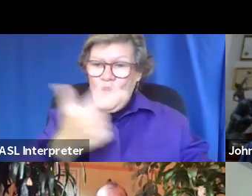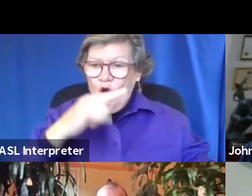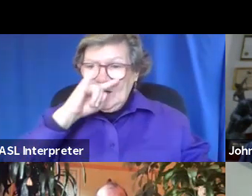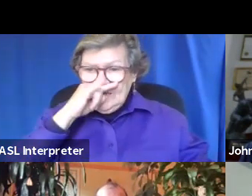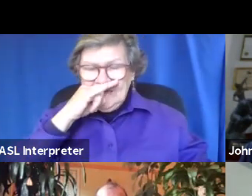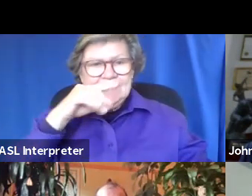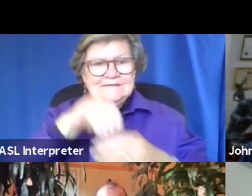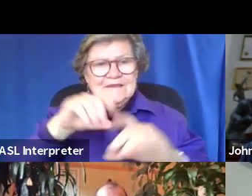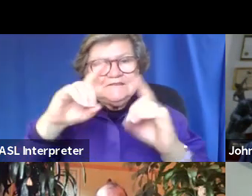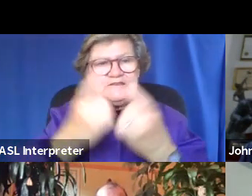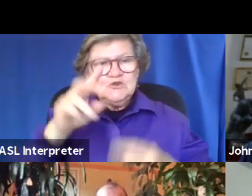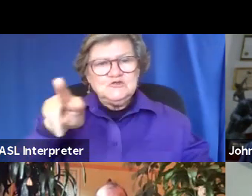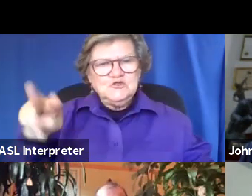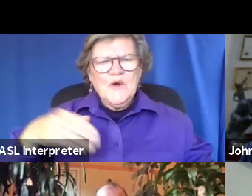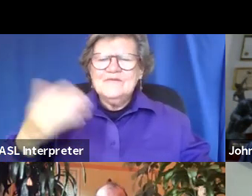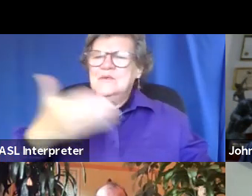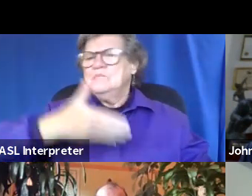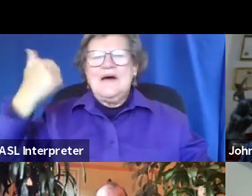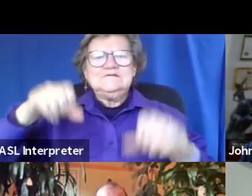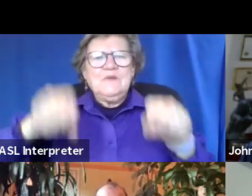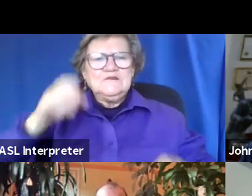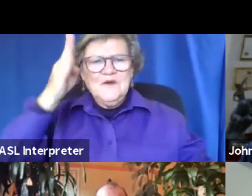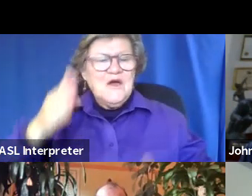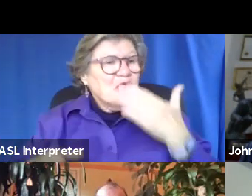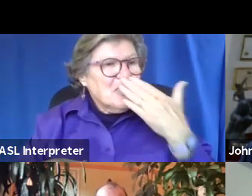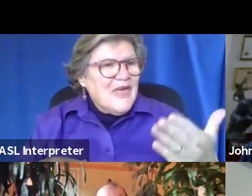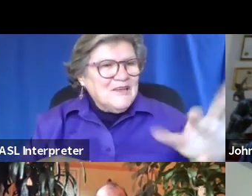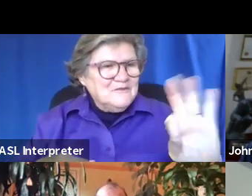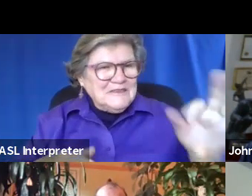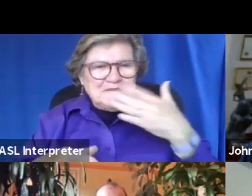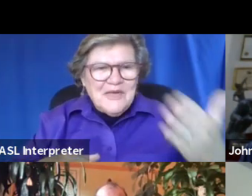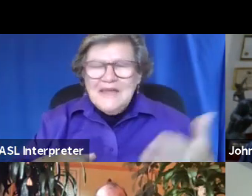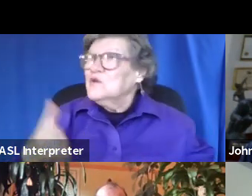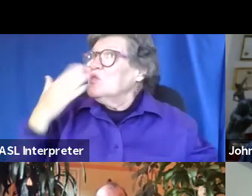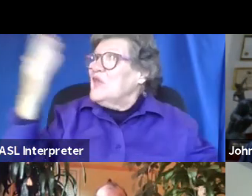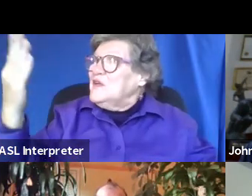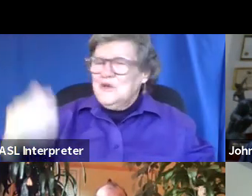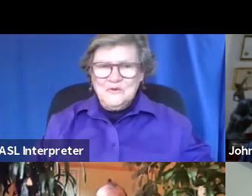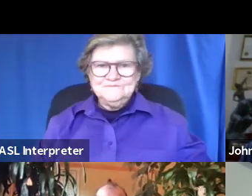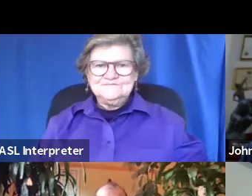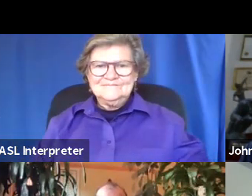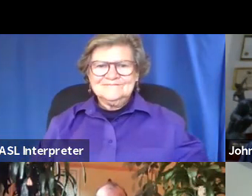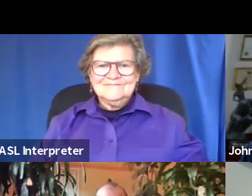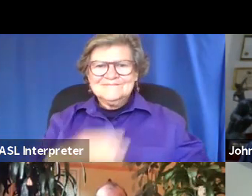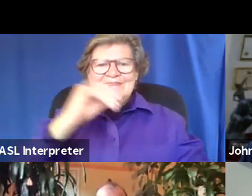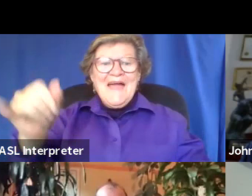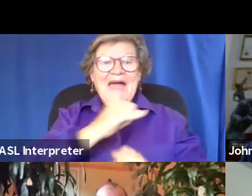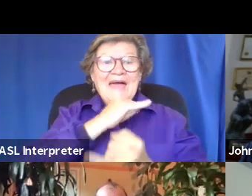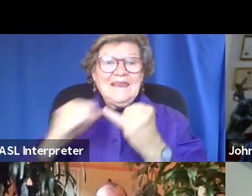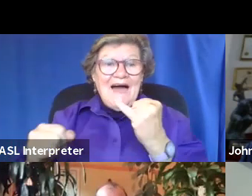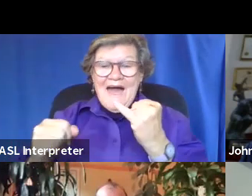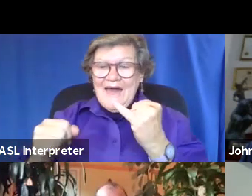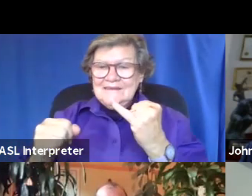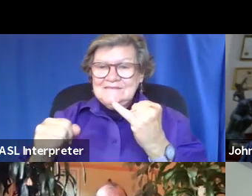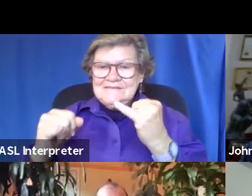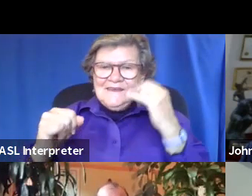in District 22 have the best possible future. Thank you, Felicia. Thank you so much. Thank you. And last but not least on the screen here is